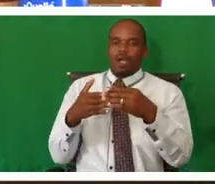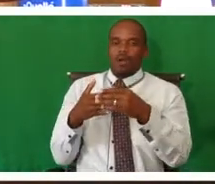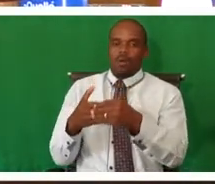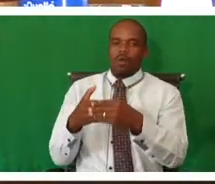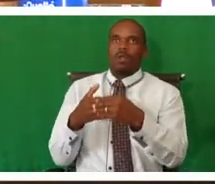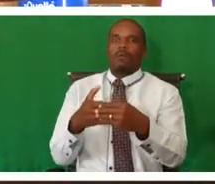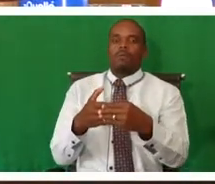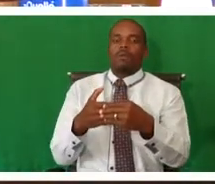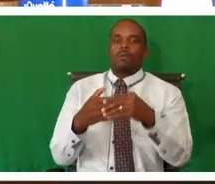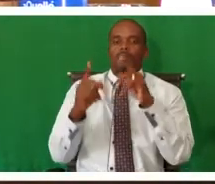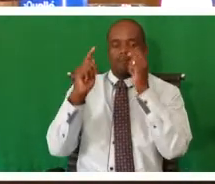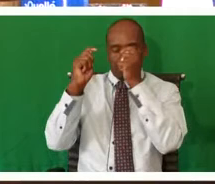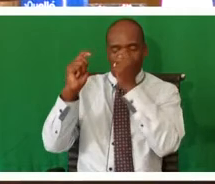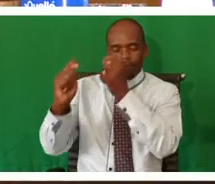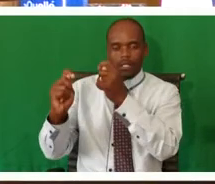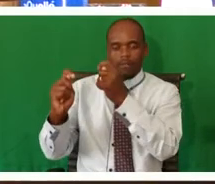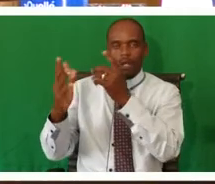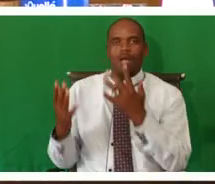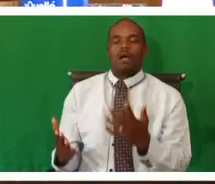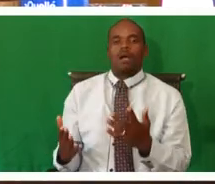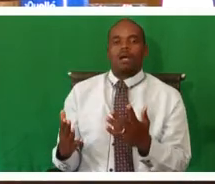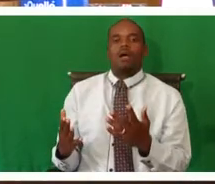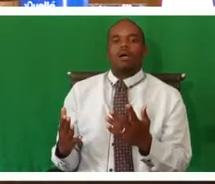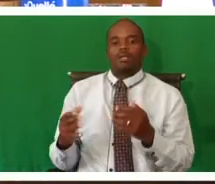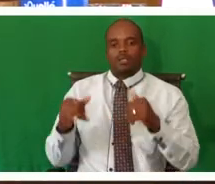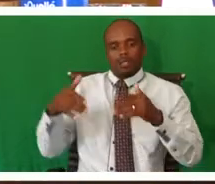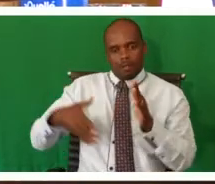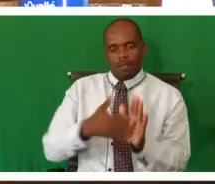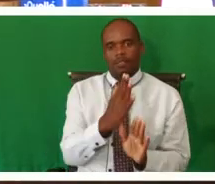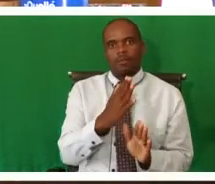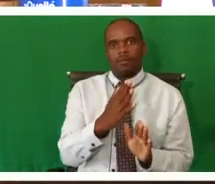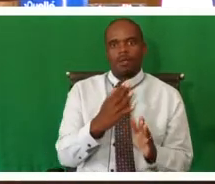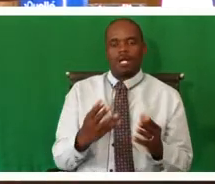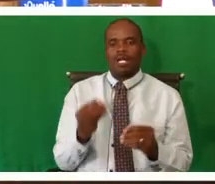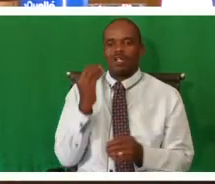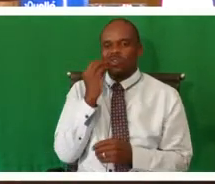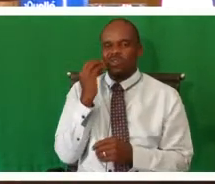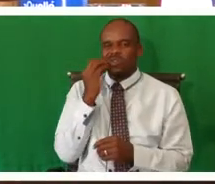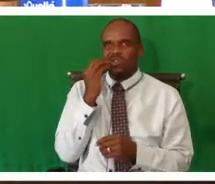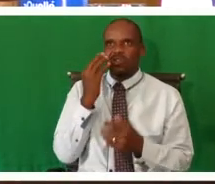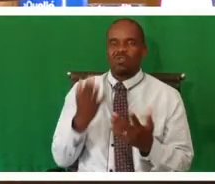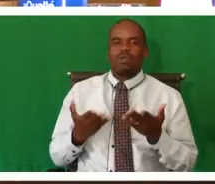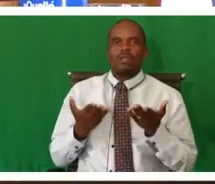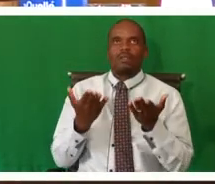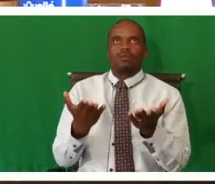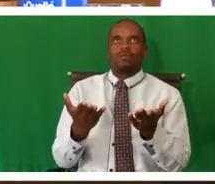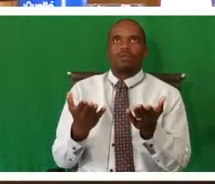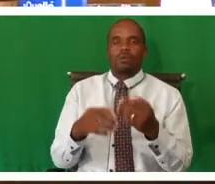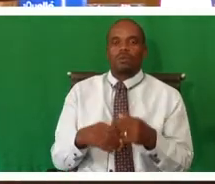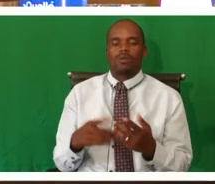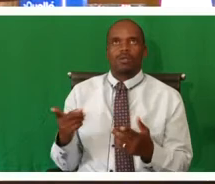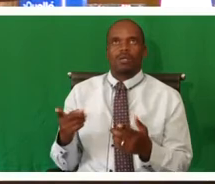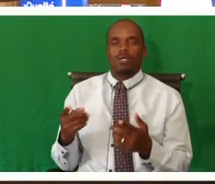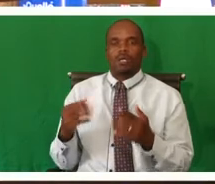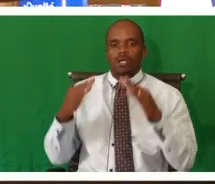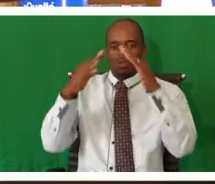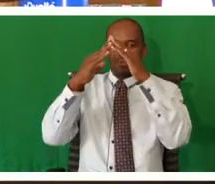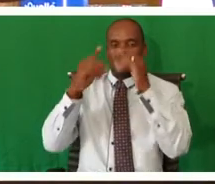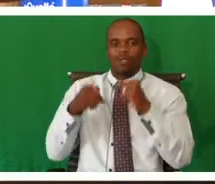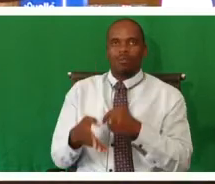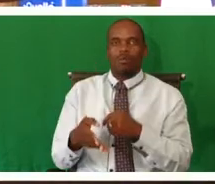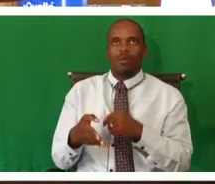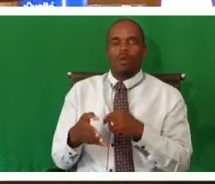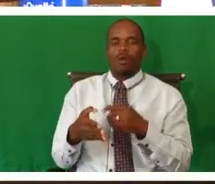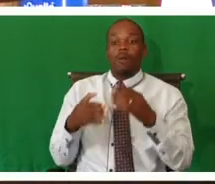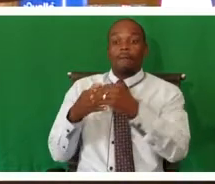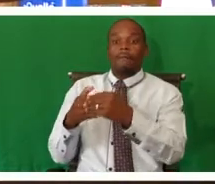House. Lunch will be served at the marquee adjacent to this building in the premises for